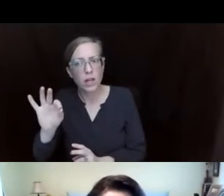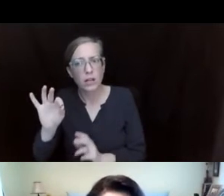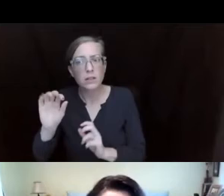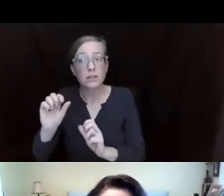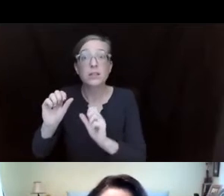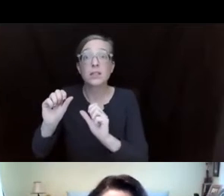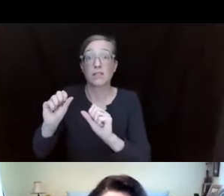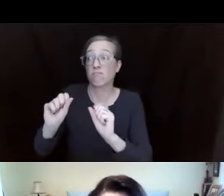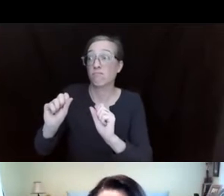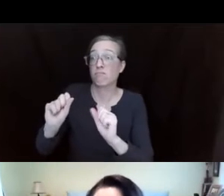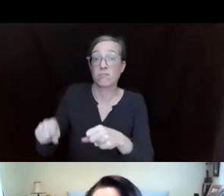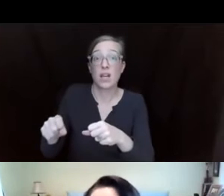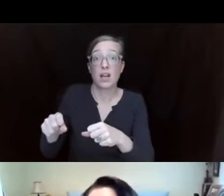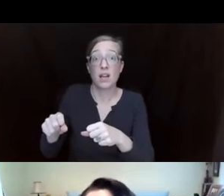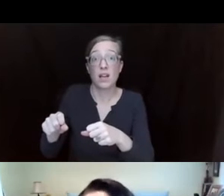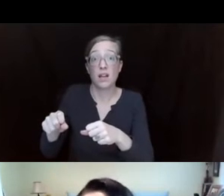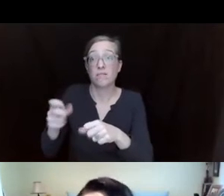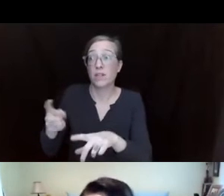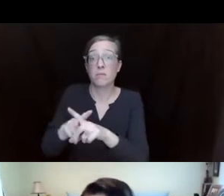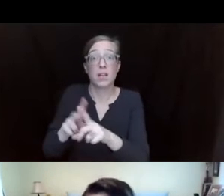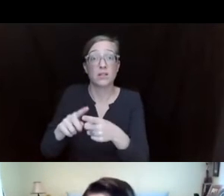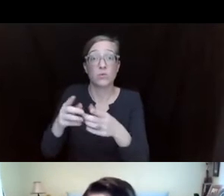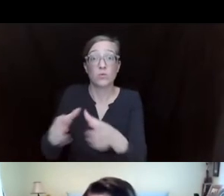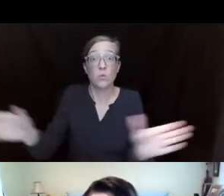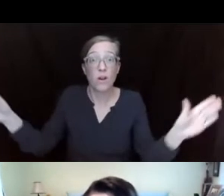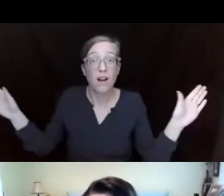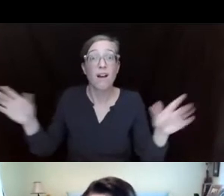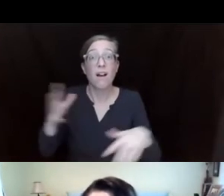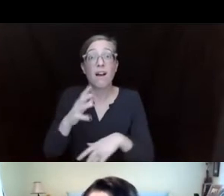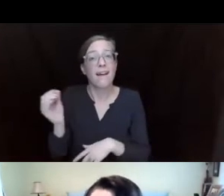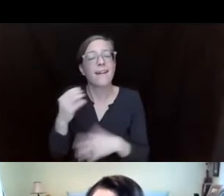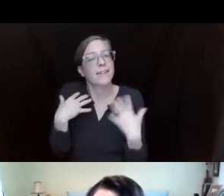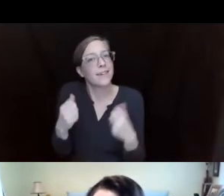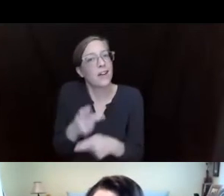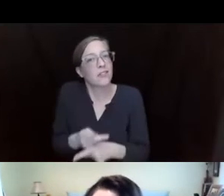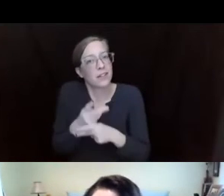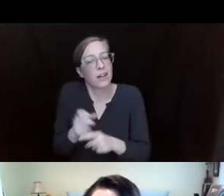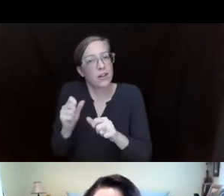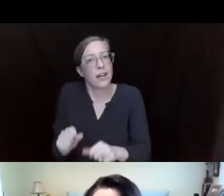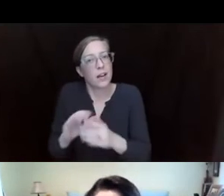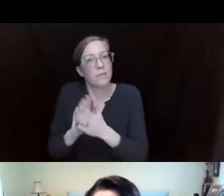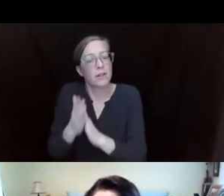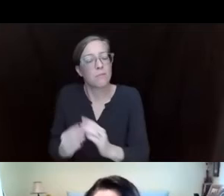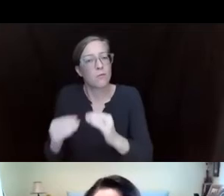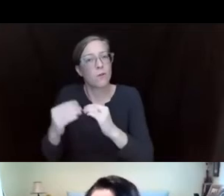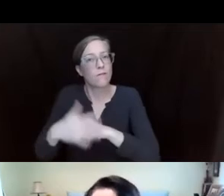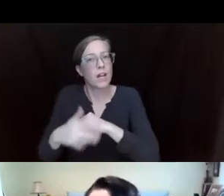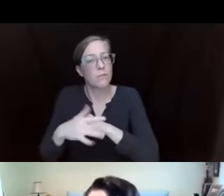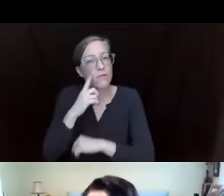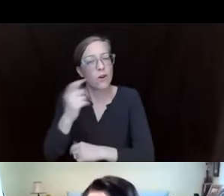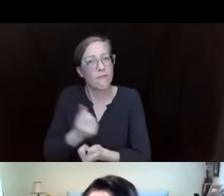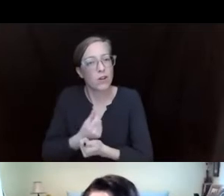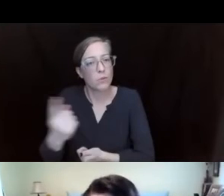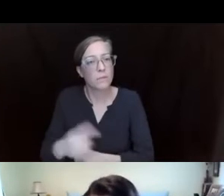everybody. Electrokinetics is one of the main pillars of microfluidics. I want to be very clear here, microfluidics is